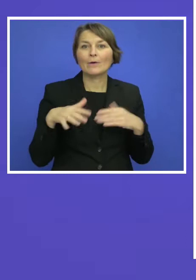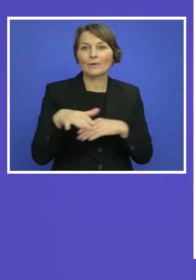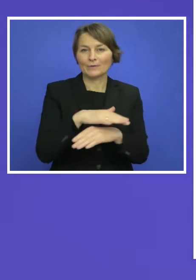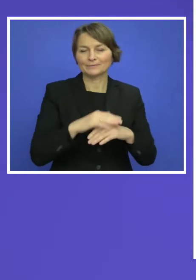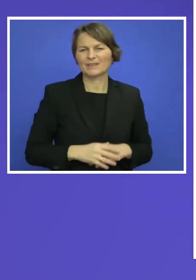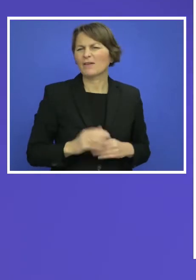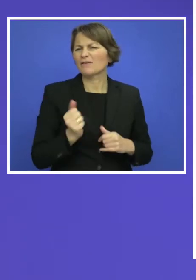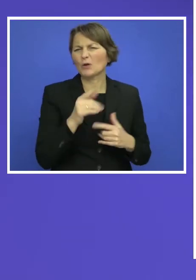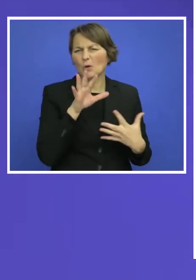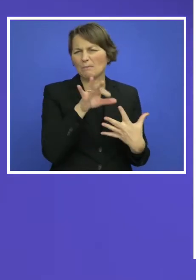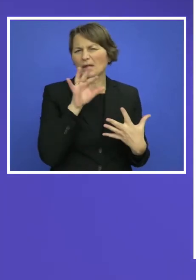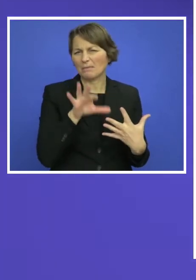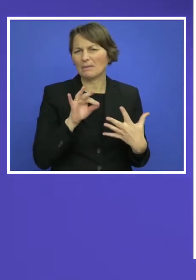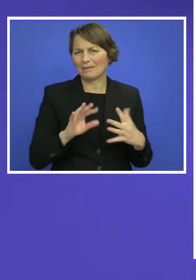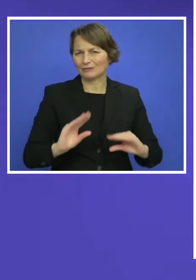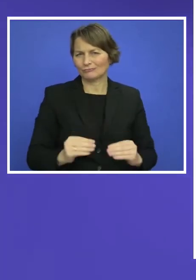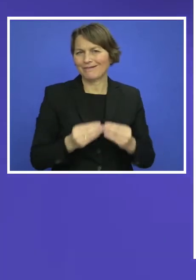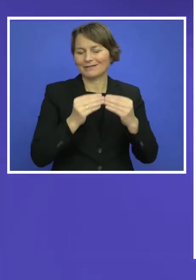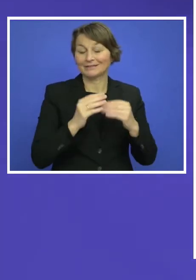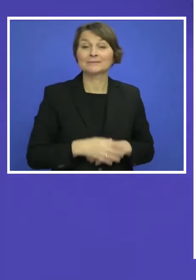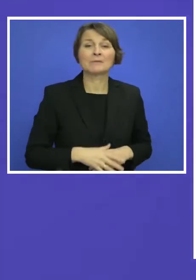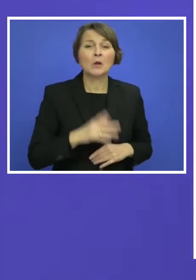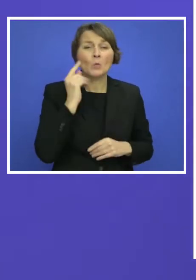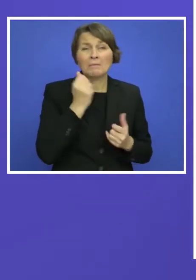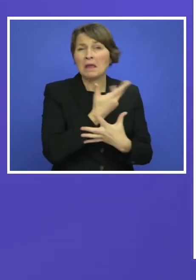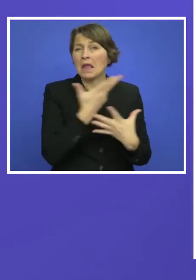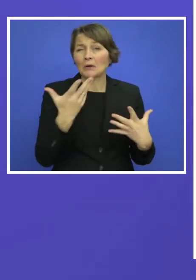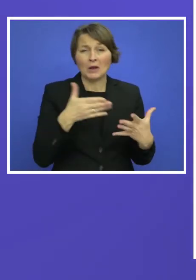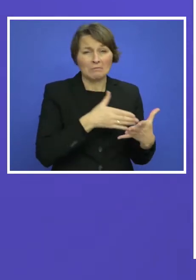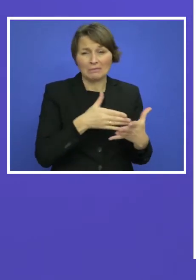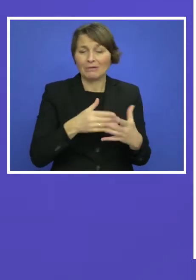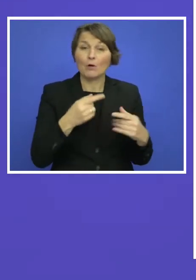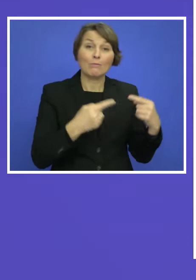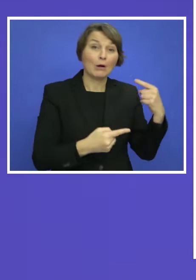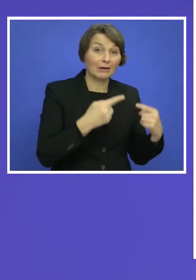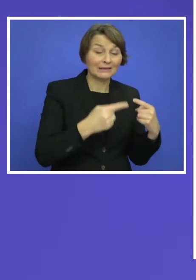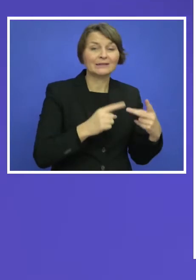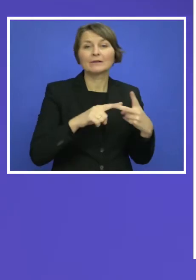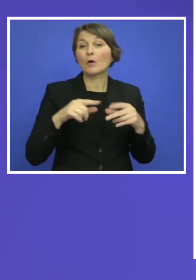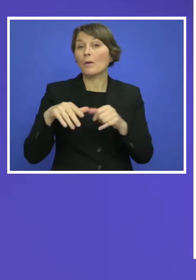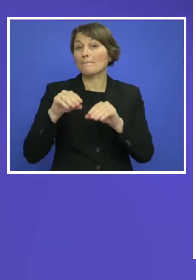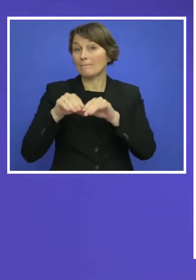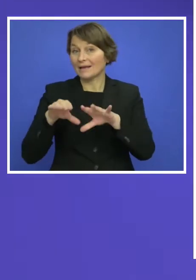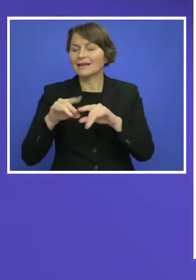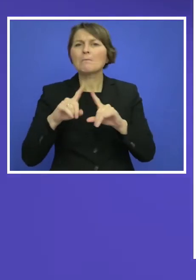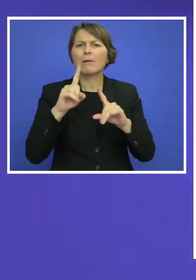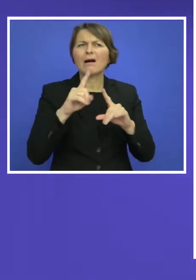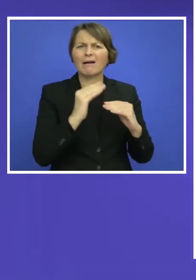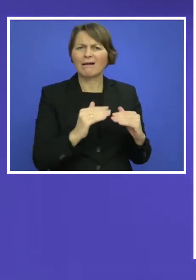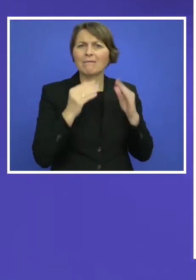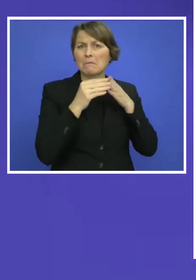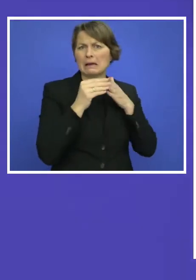challenges. Women face challenges in all fields, in the political field, and the media field, and in the leadership field as well.